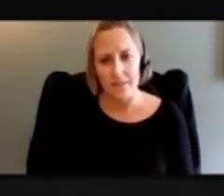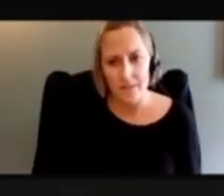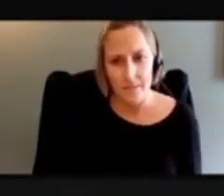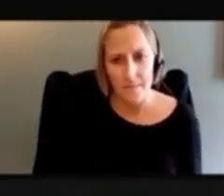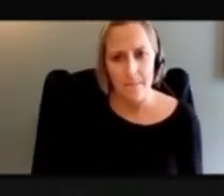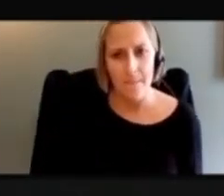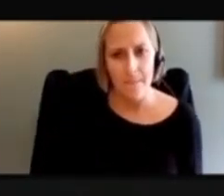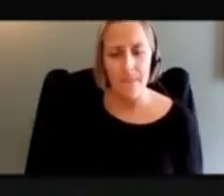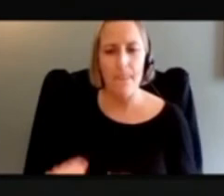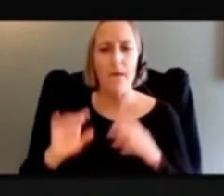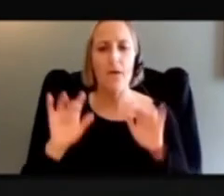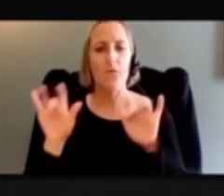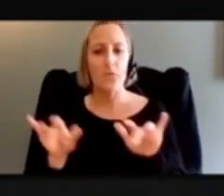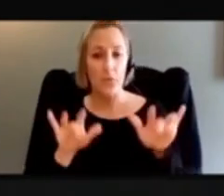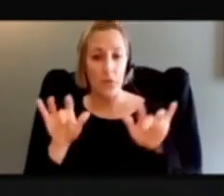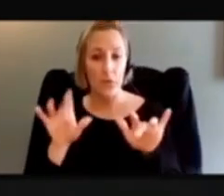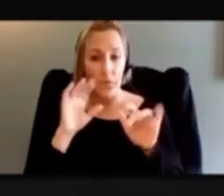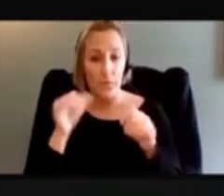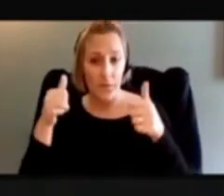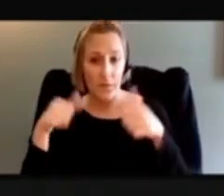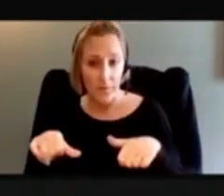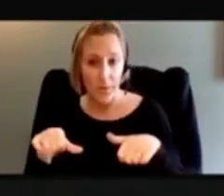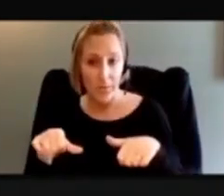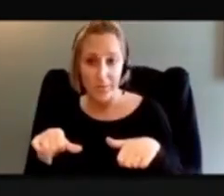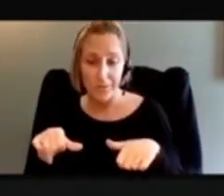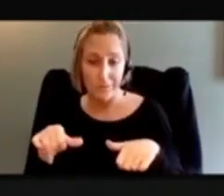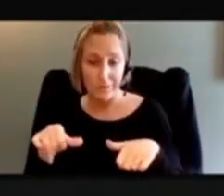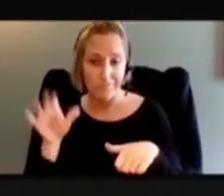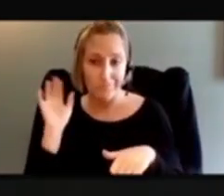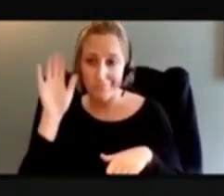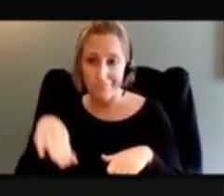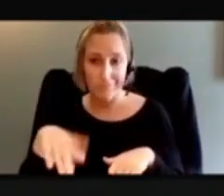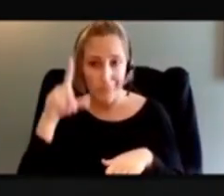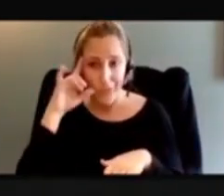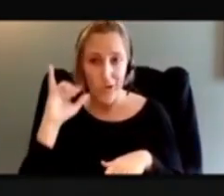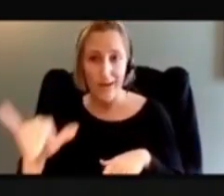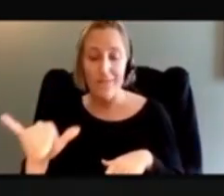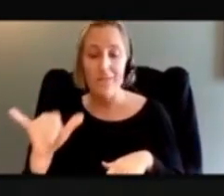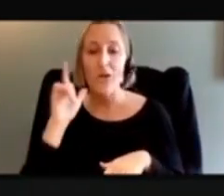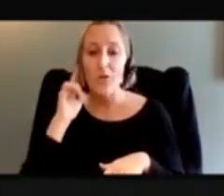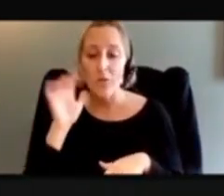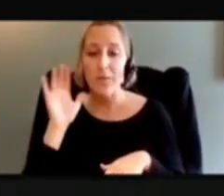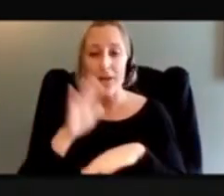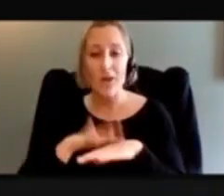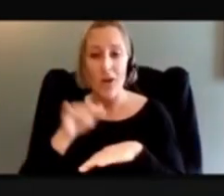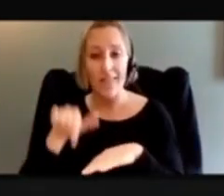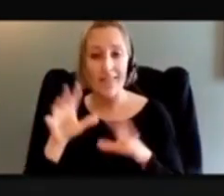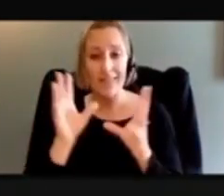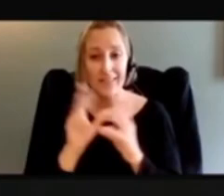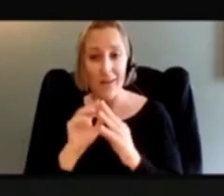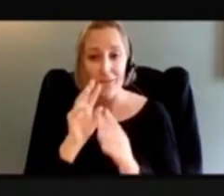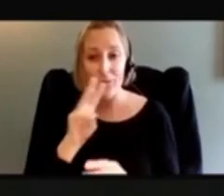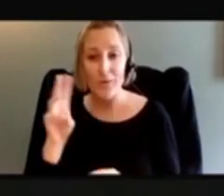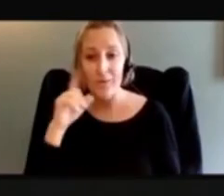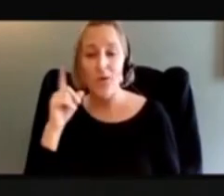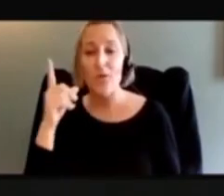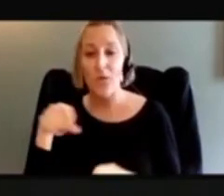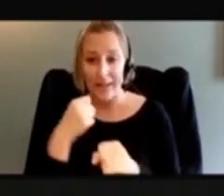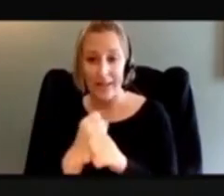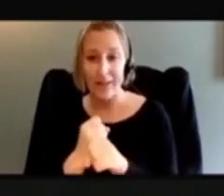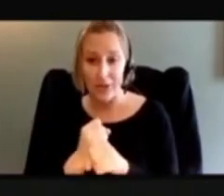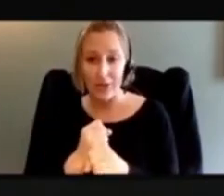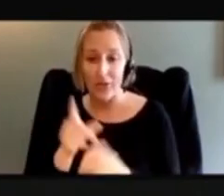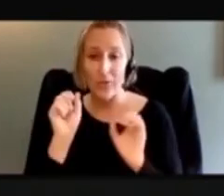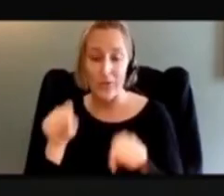recordings will be up forever. They'll be on this conference website for a year, so you can continue